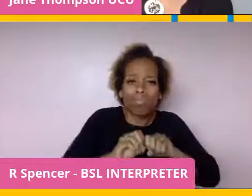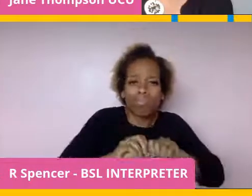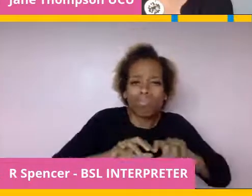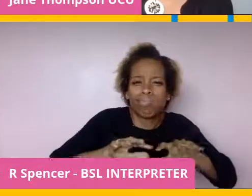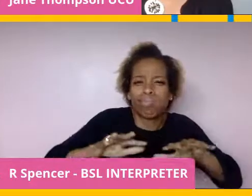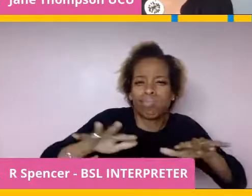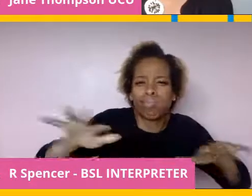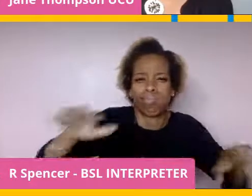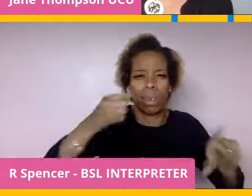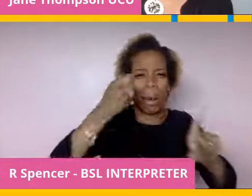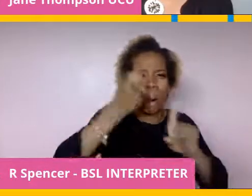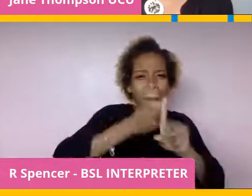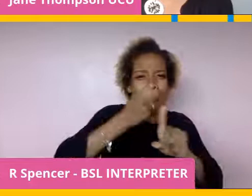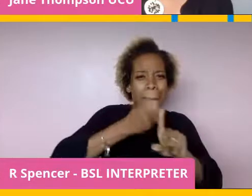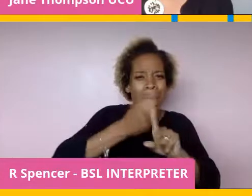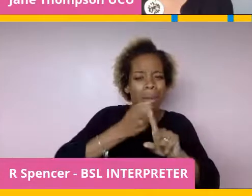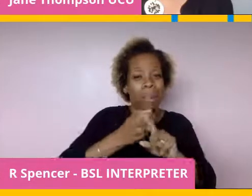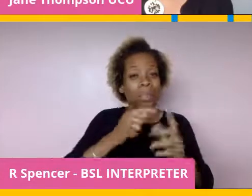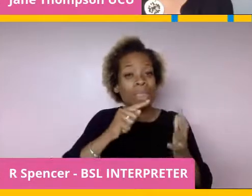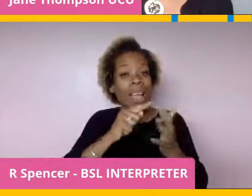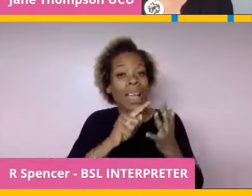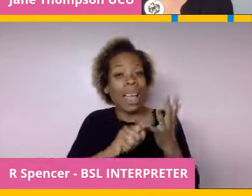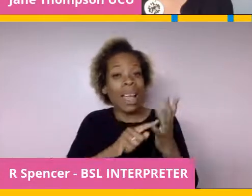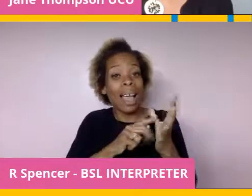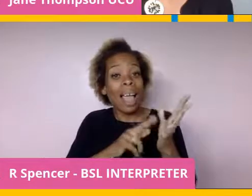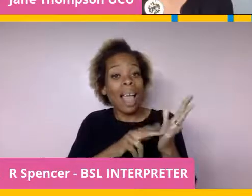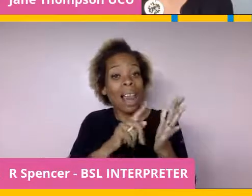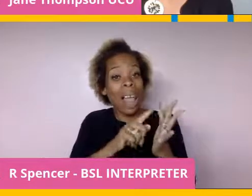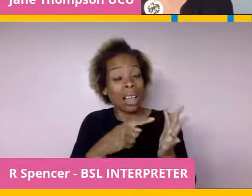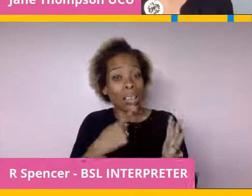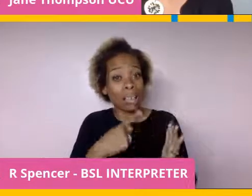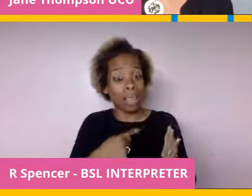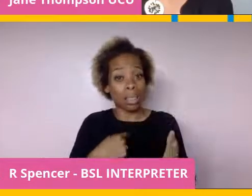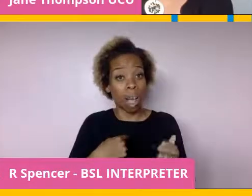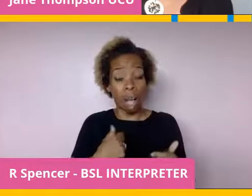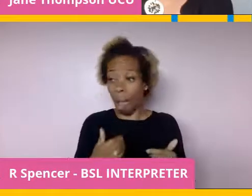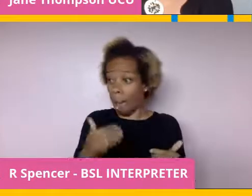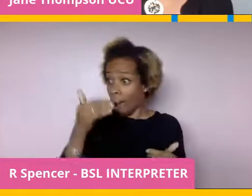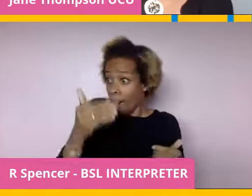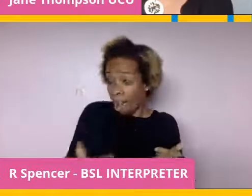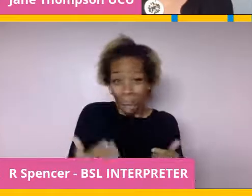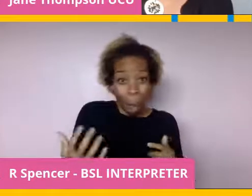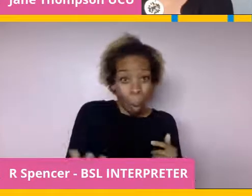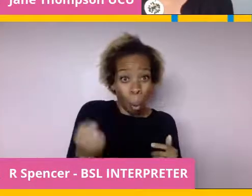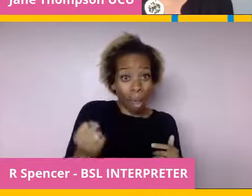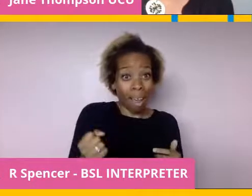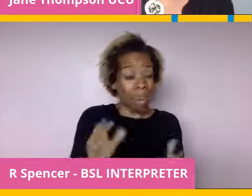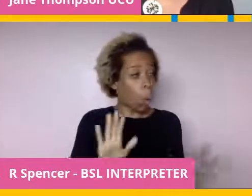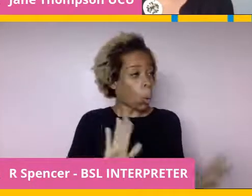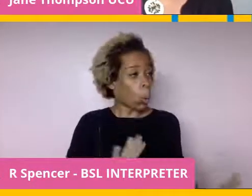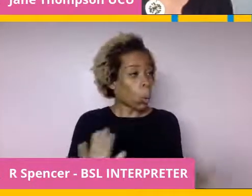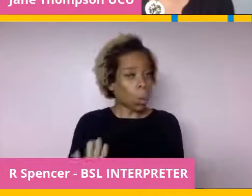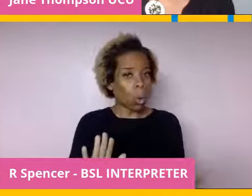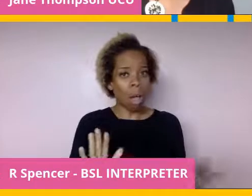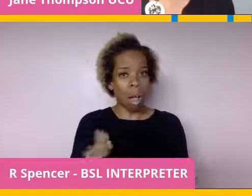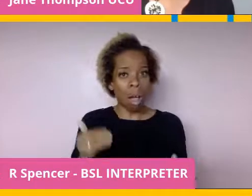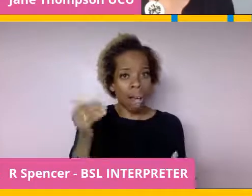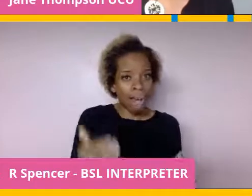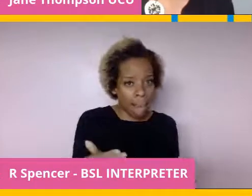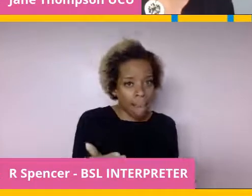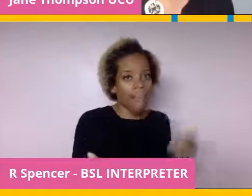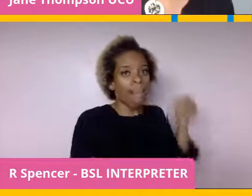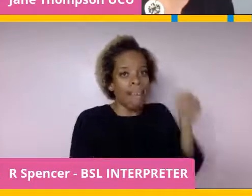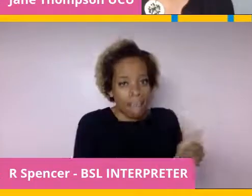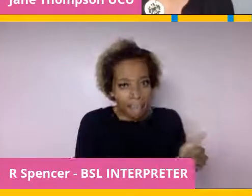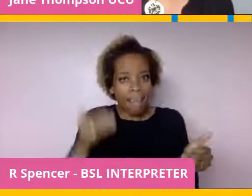what Elaine was talking about, you know, you get one win, you can't just go, well, brilliant, we fixed it now. It's about that constant pushing forwards and campaigning